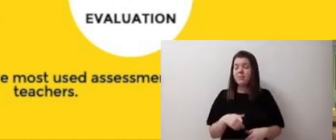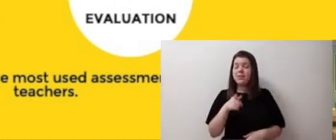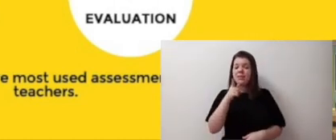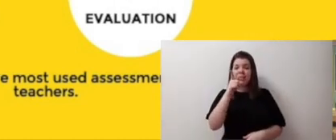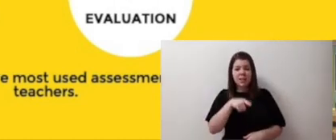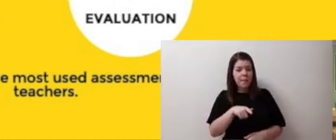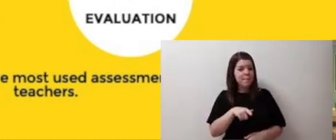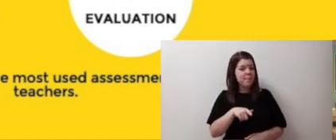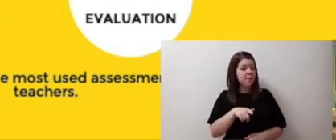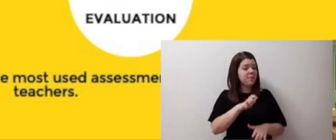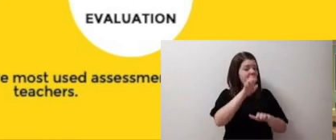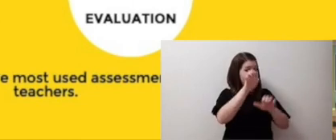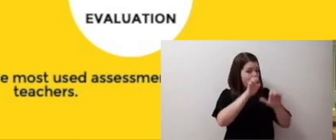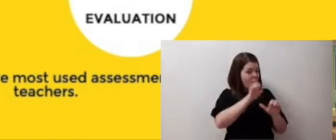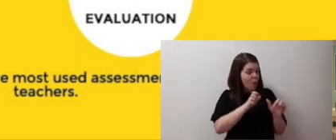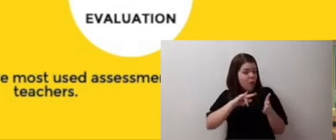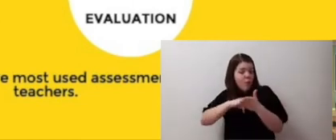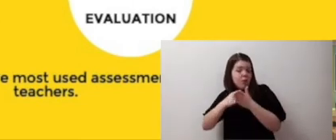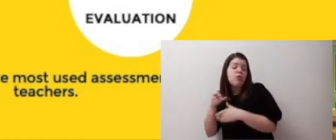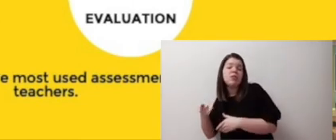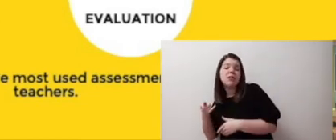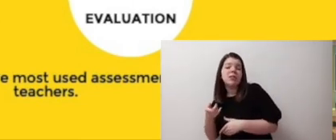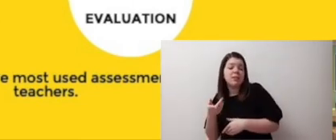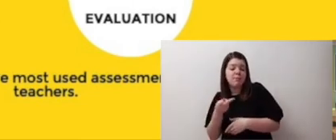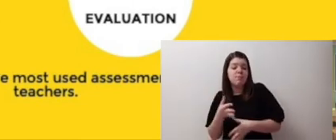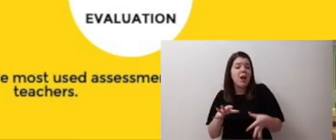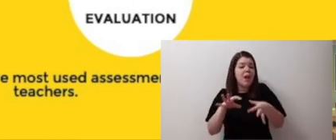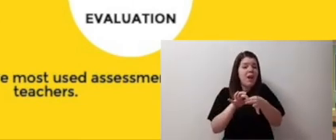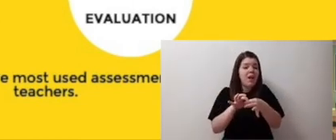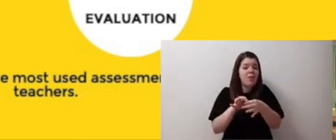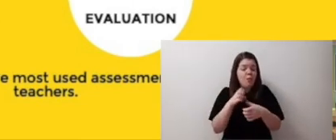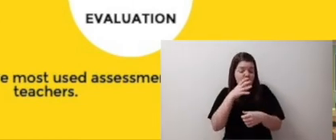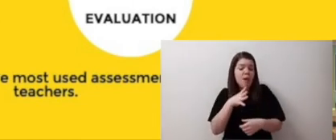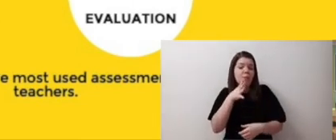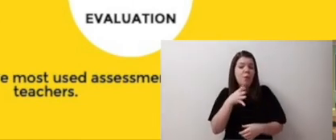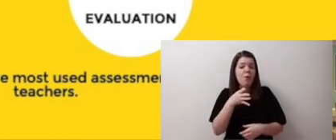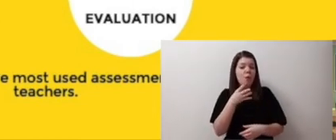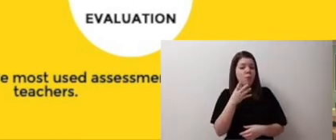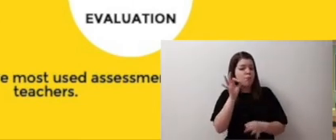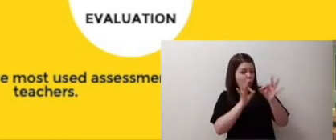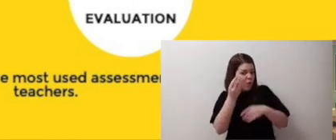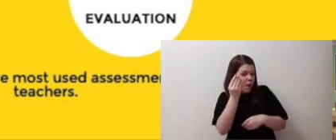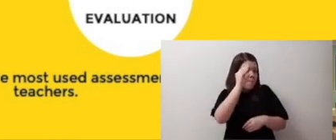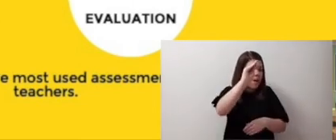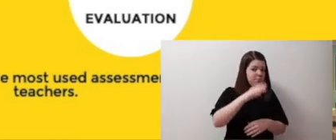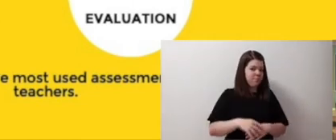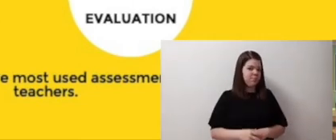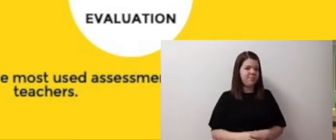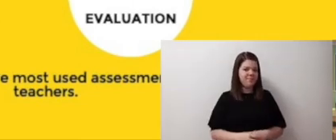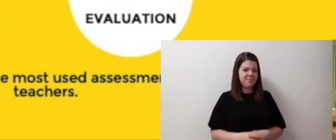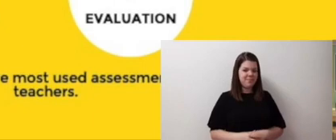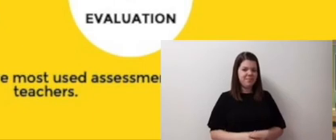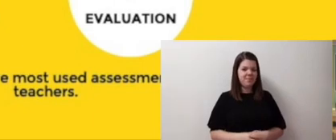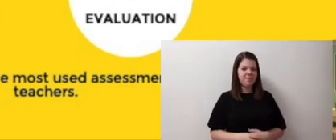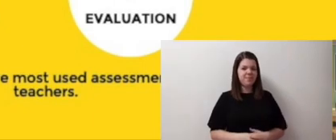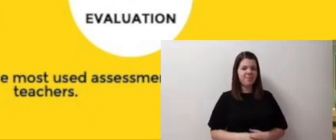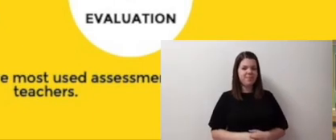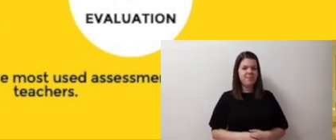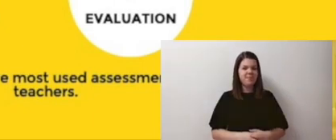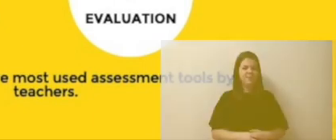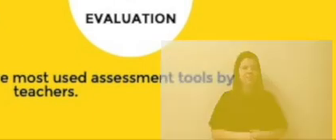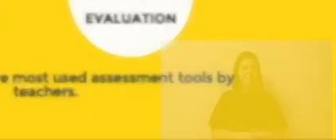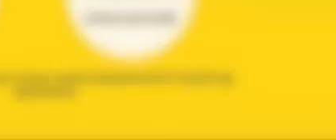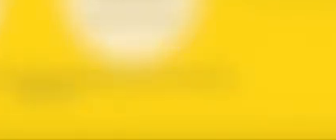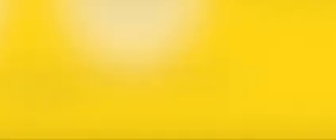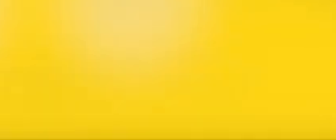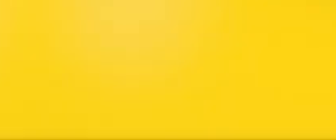we get an upper percentage for assessments, tools, and evaluation affinity.